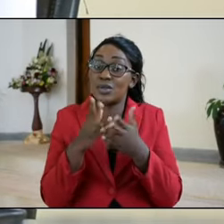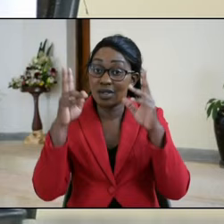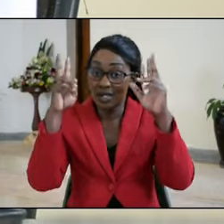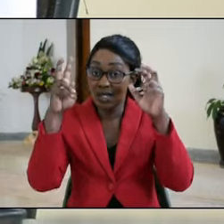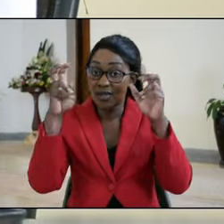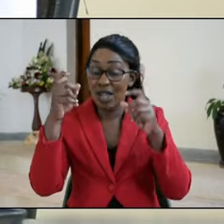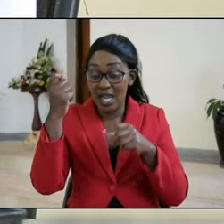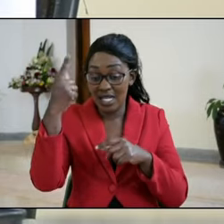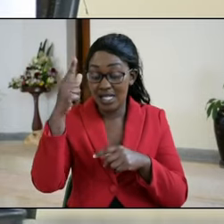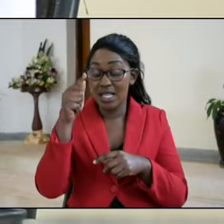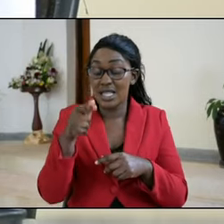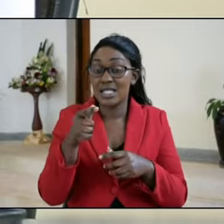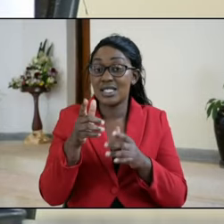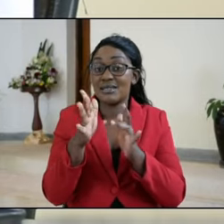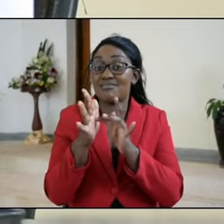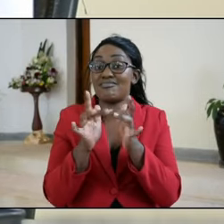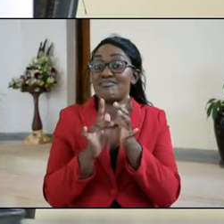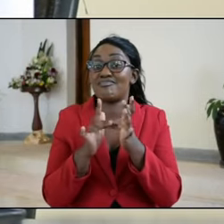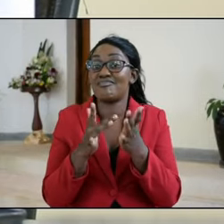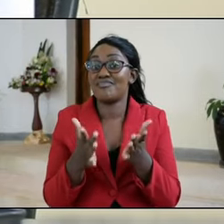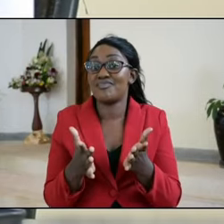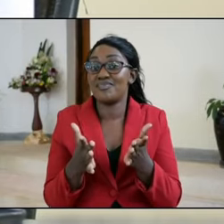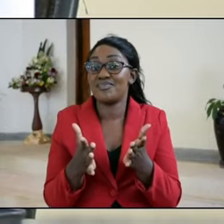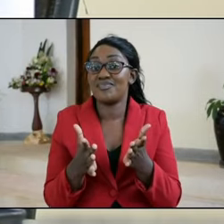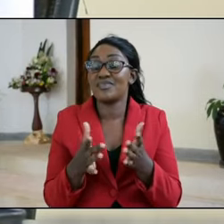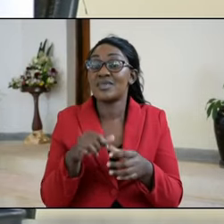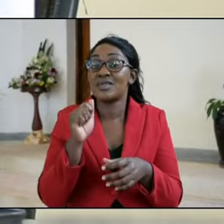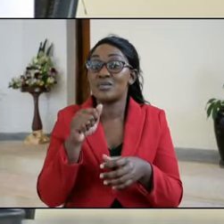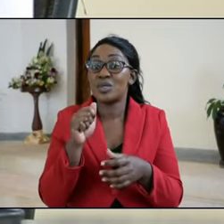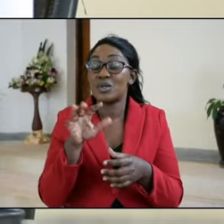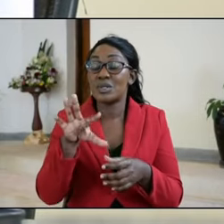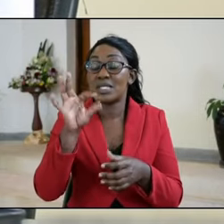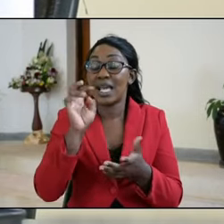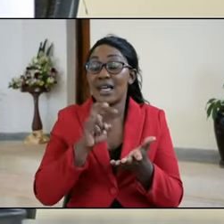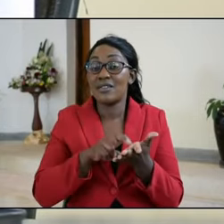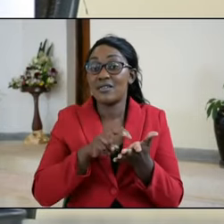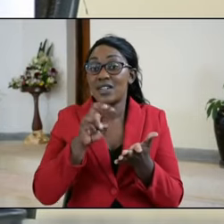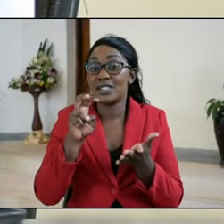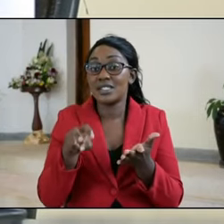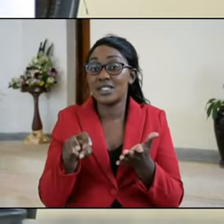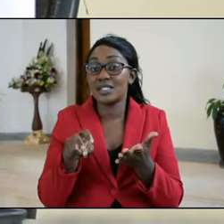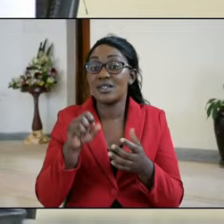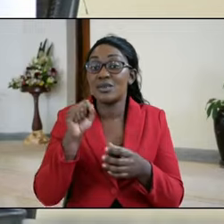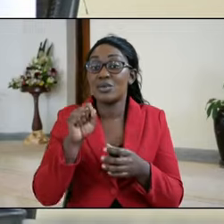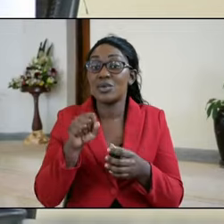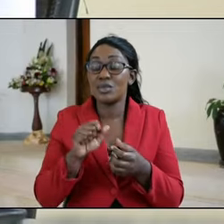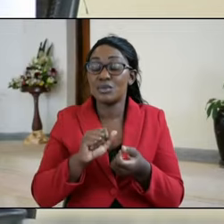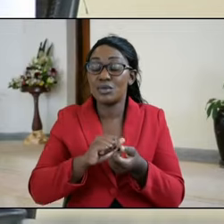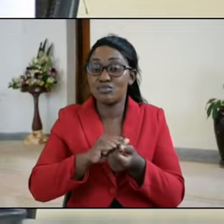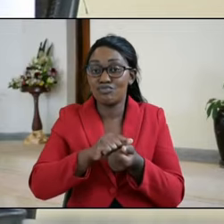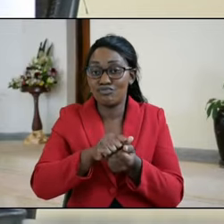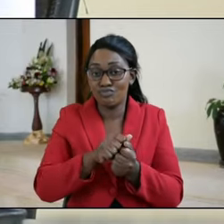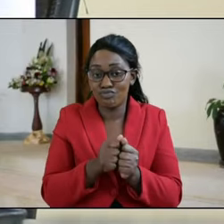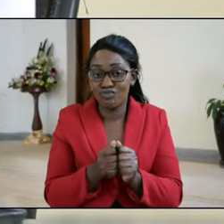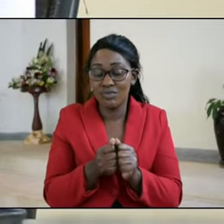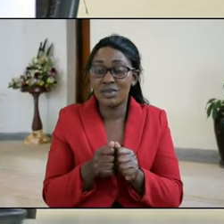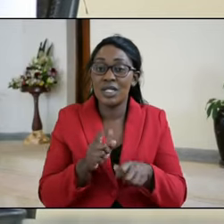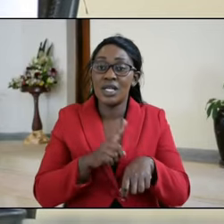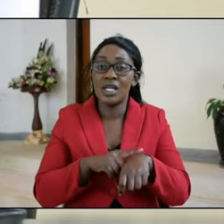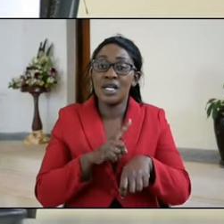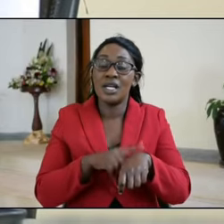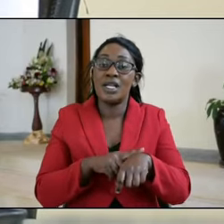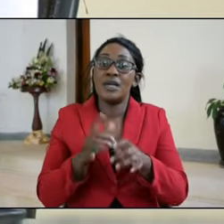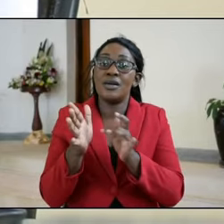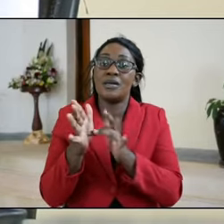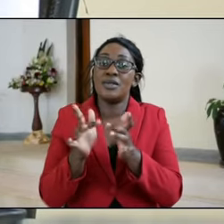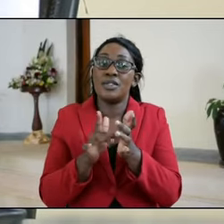it. So he's able to use the scripture to his advantage. He's able to twist it as he did during the temptation of Christ.